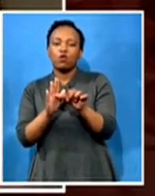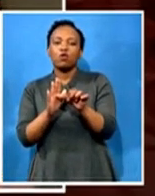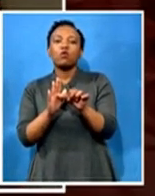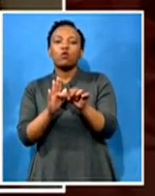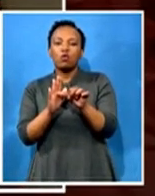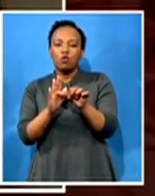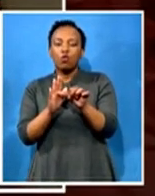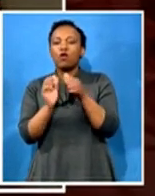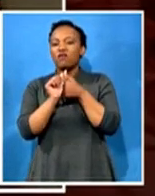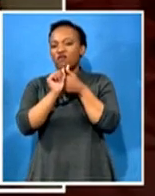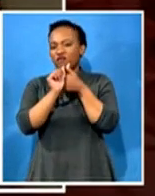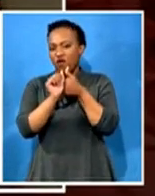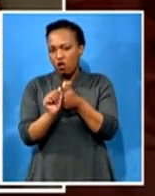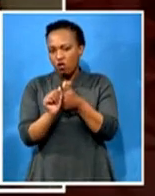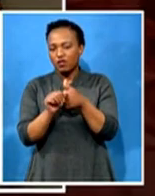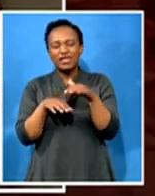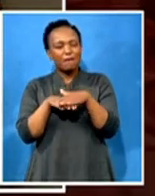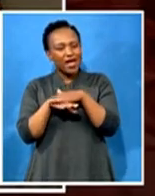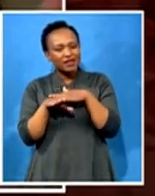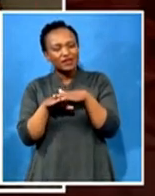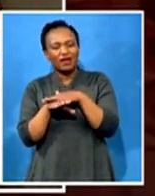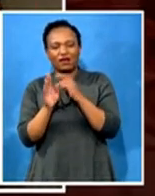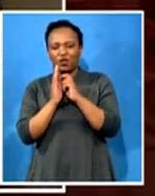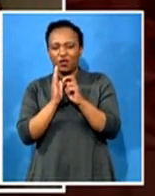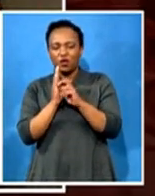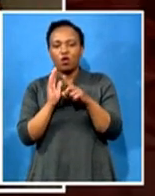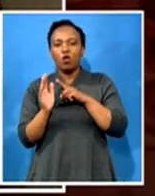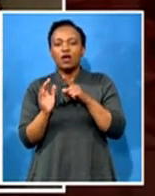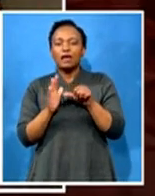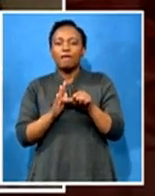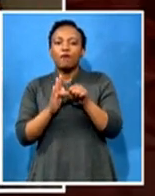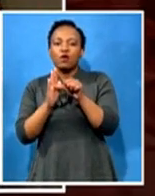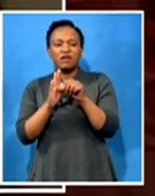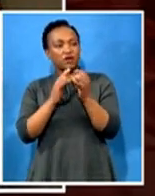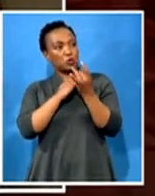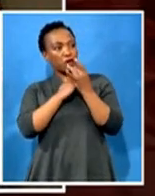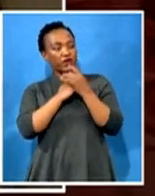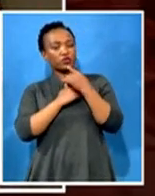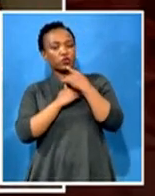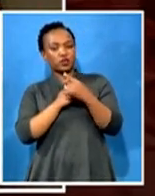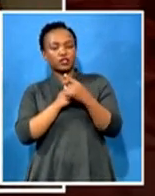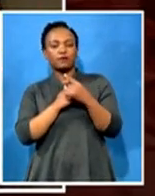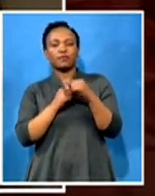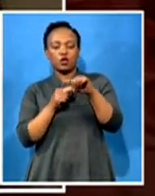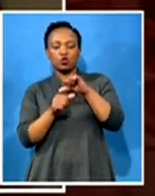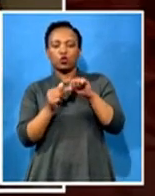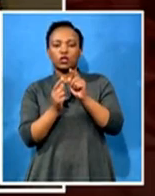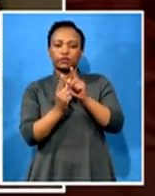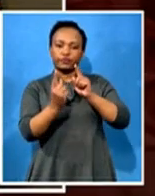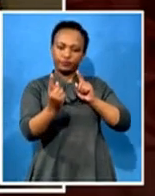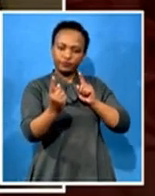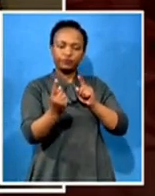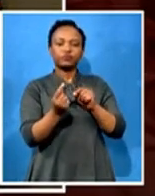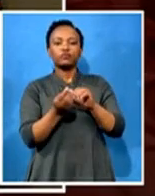but the so important public health advice that we're getting. Socially distance, wash your hands, use